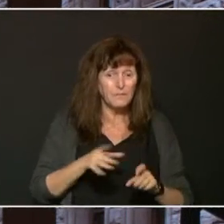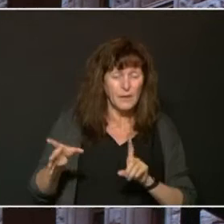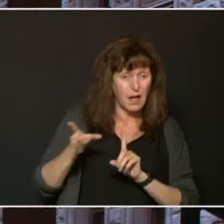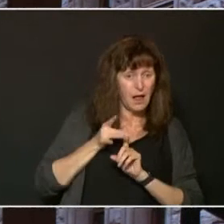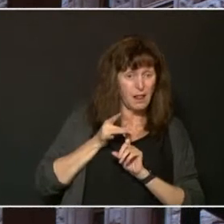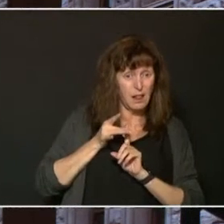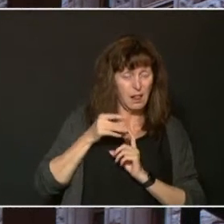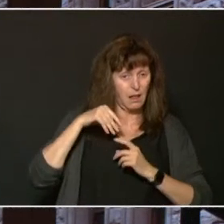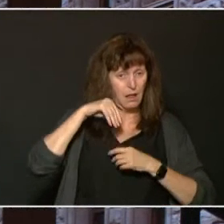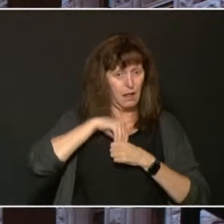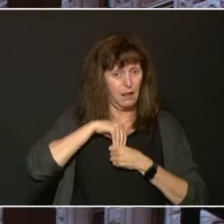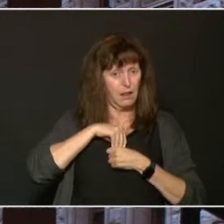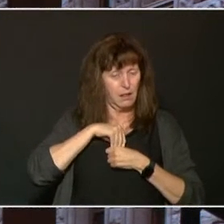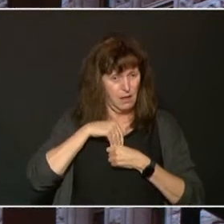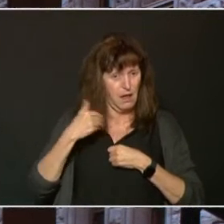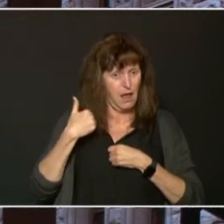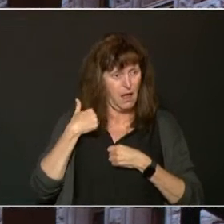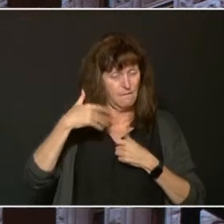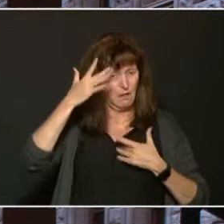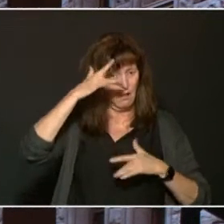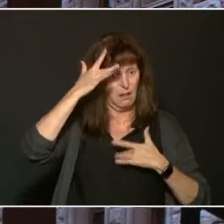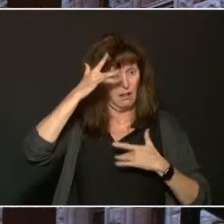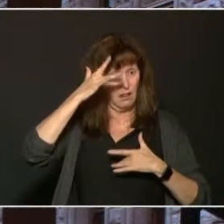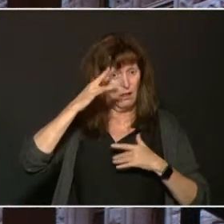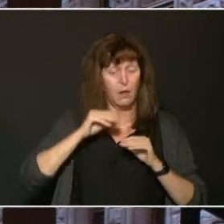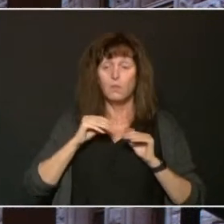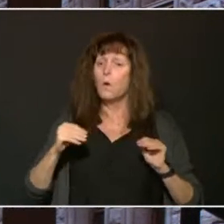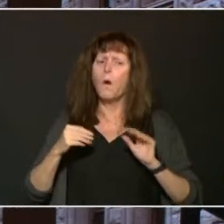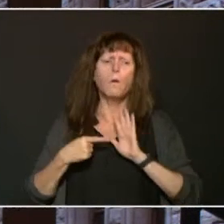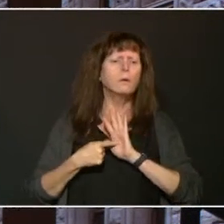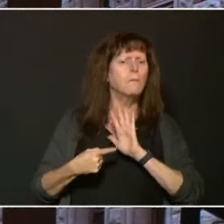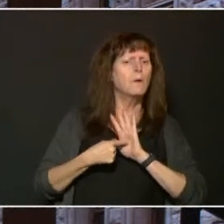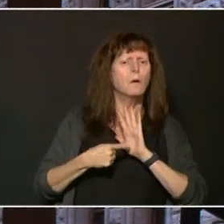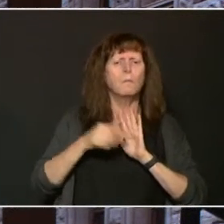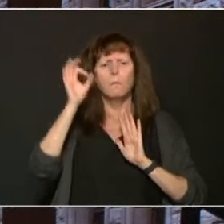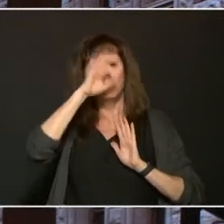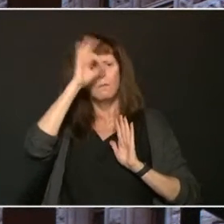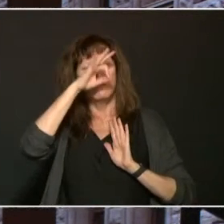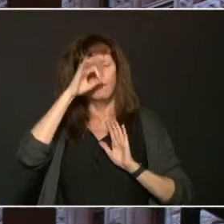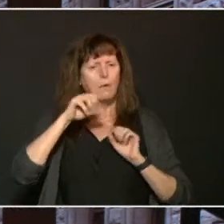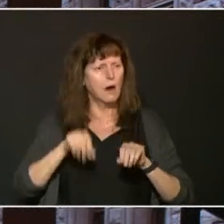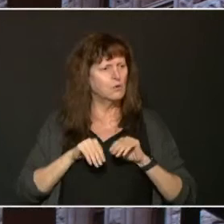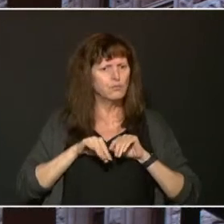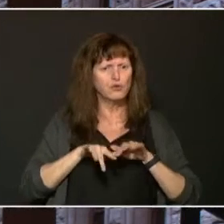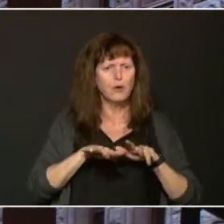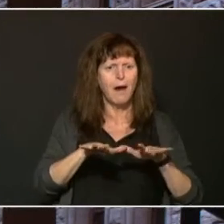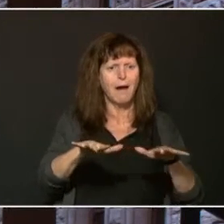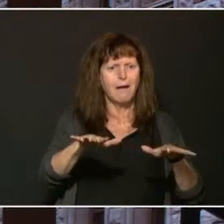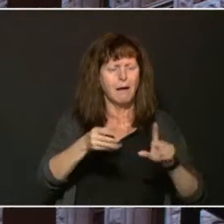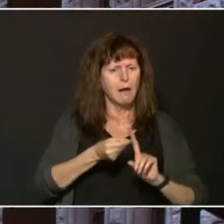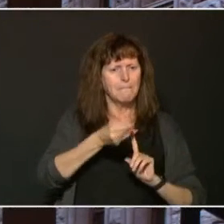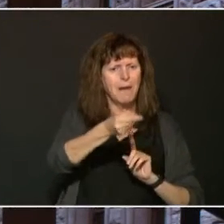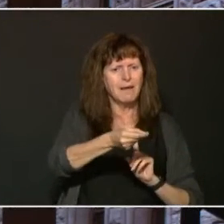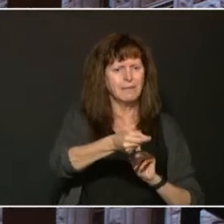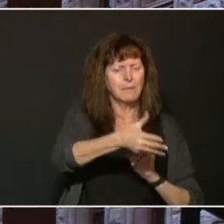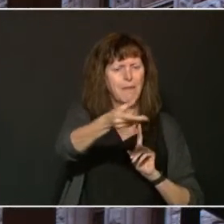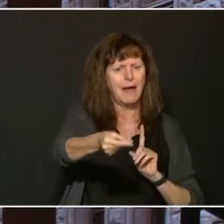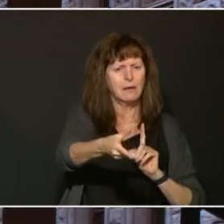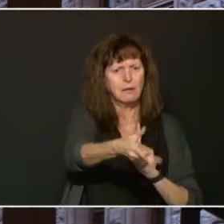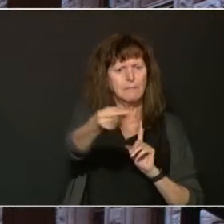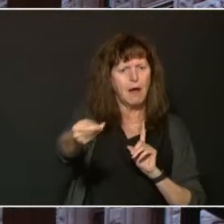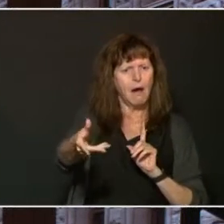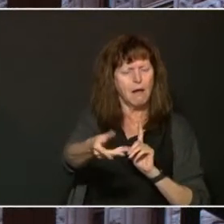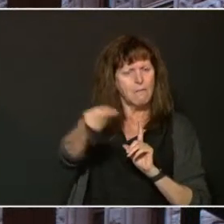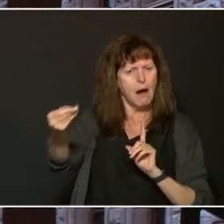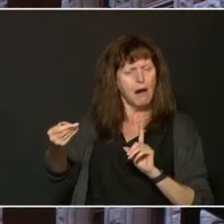symptoms, spreading it in those environments, and then it can go to other workplaces, back to families, and then to